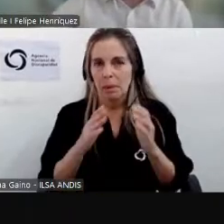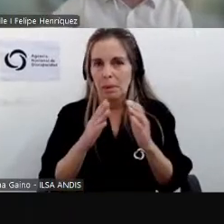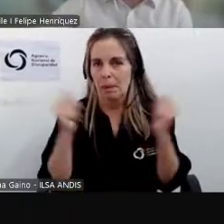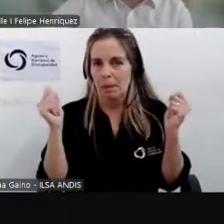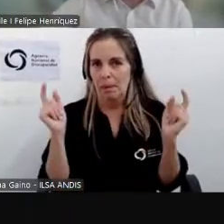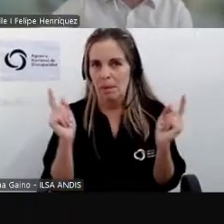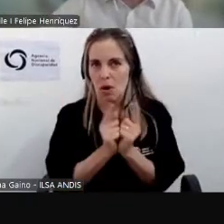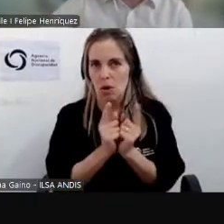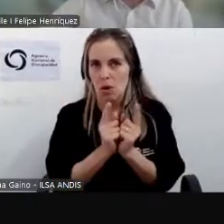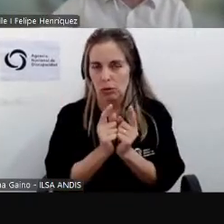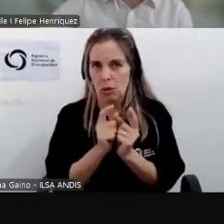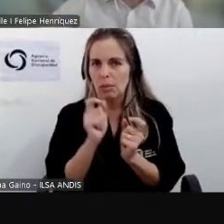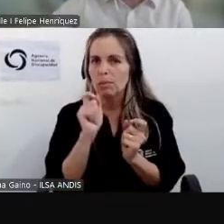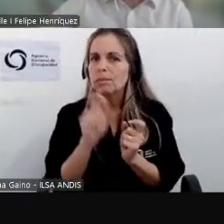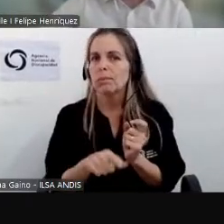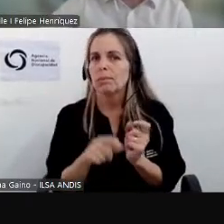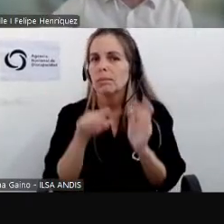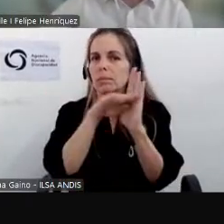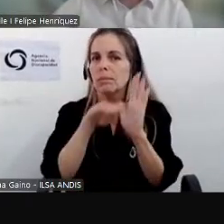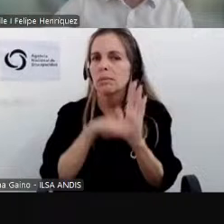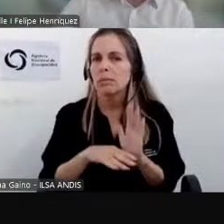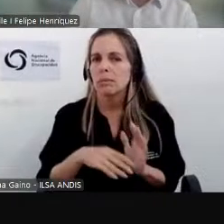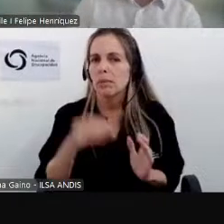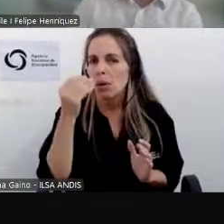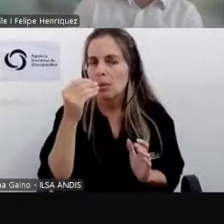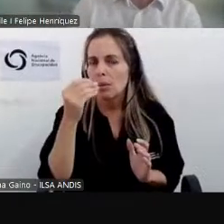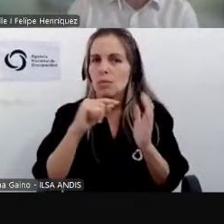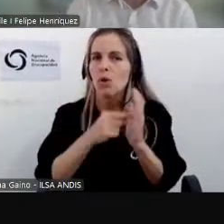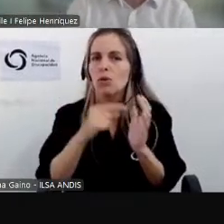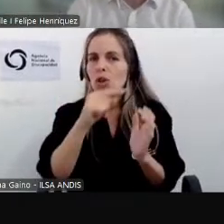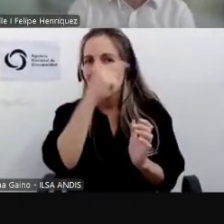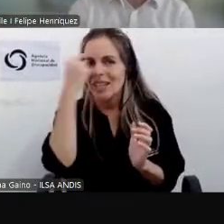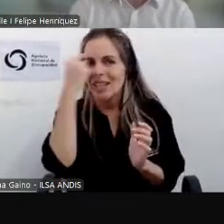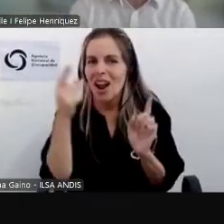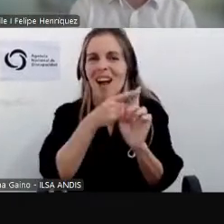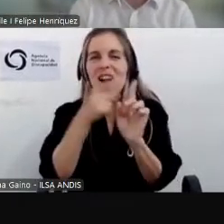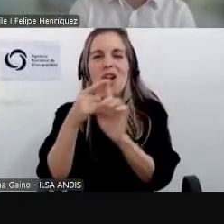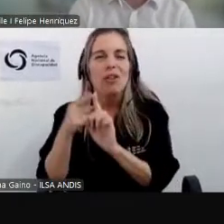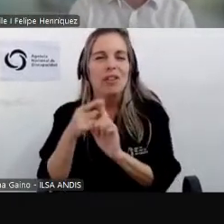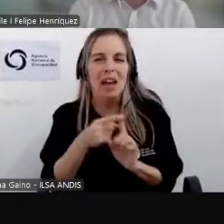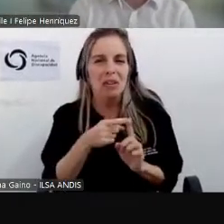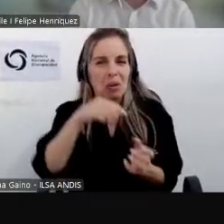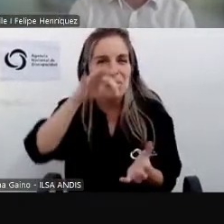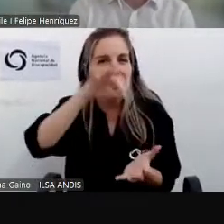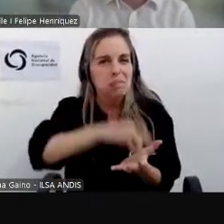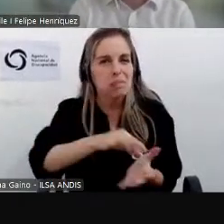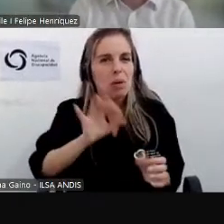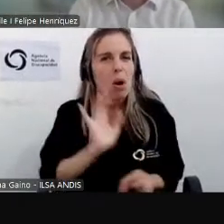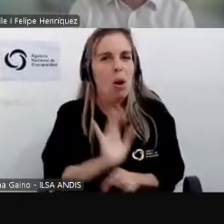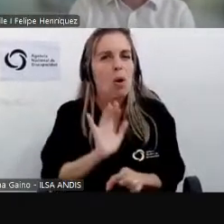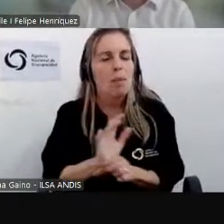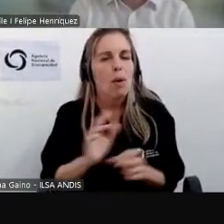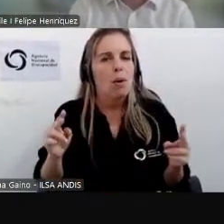I would like to briefly describe the characteristics of the national